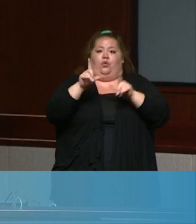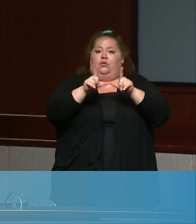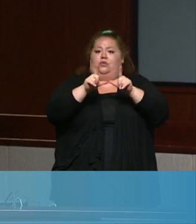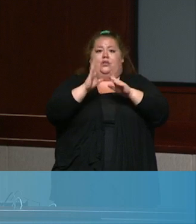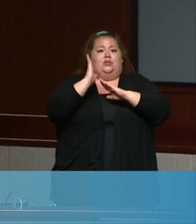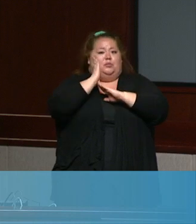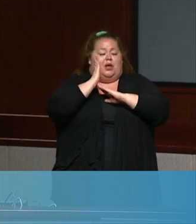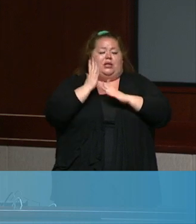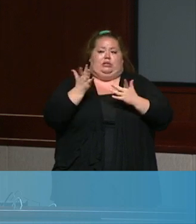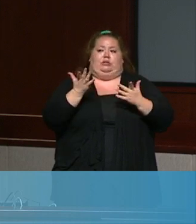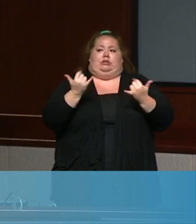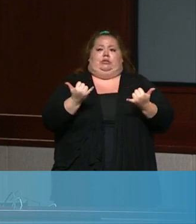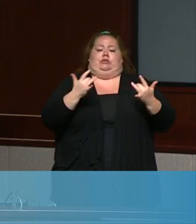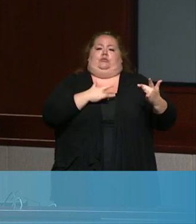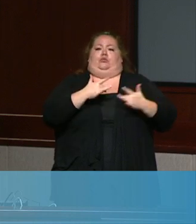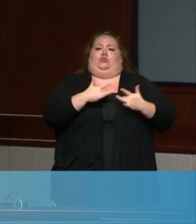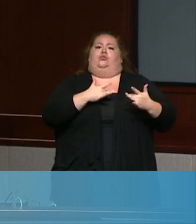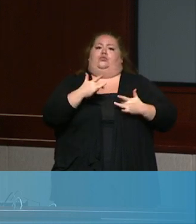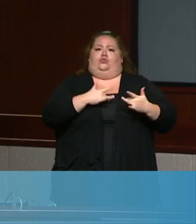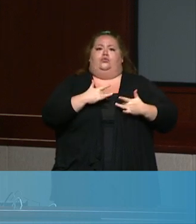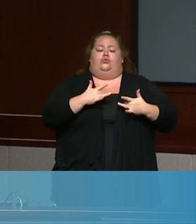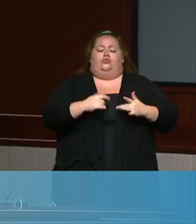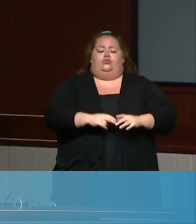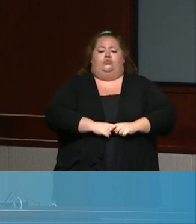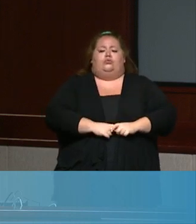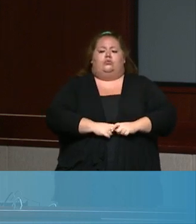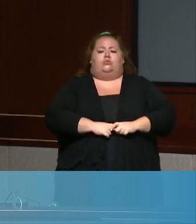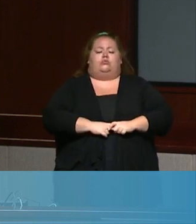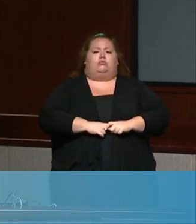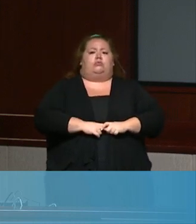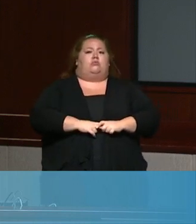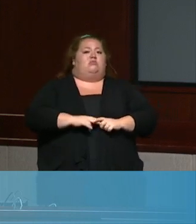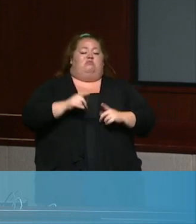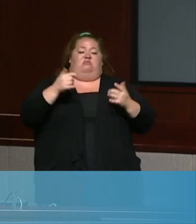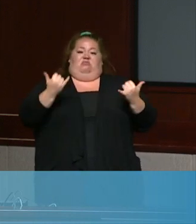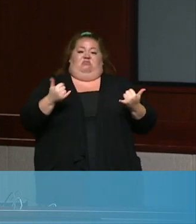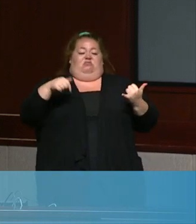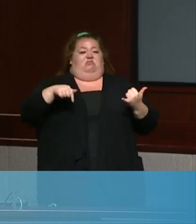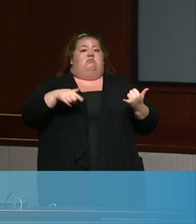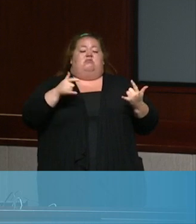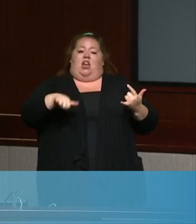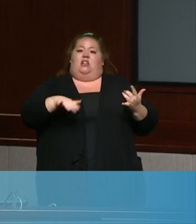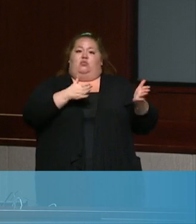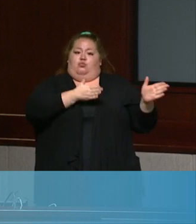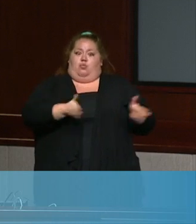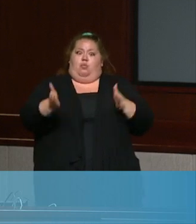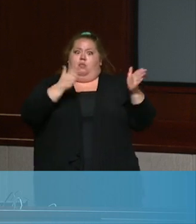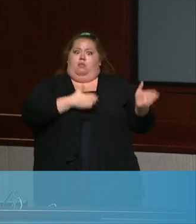a concern, of course, to us. This is what we have been preparing for some time.